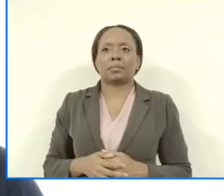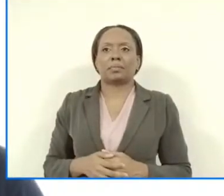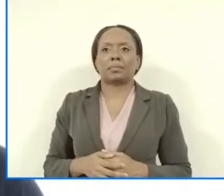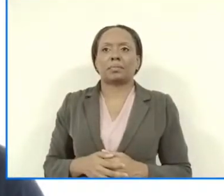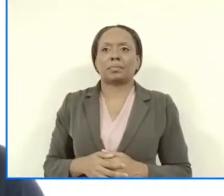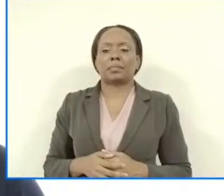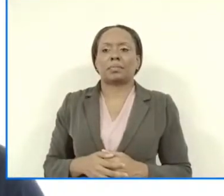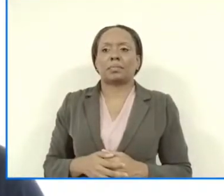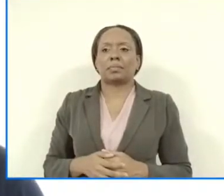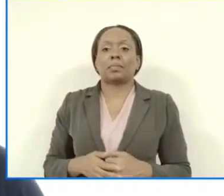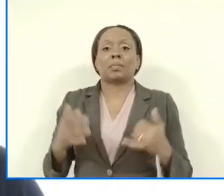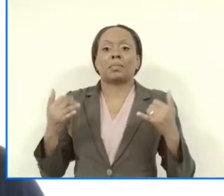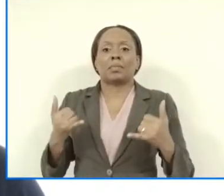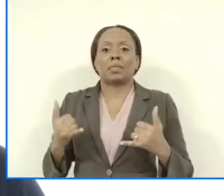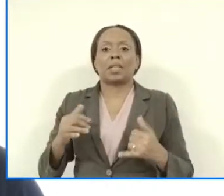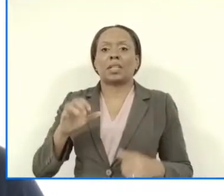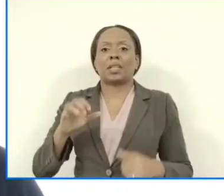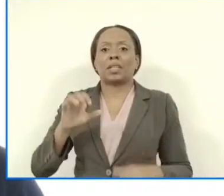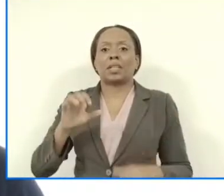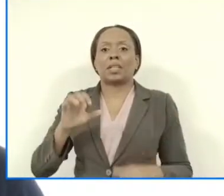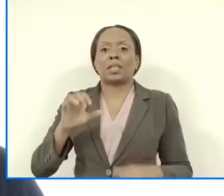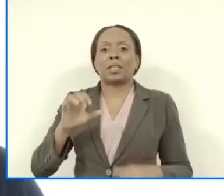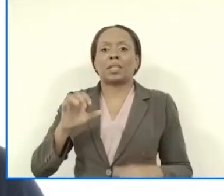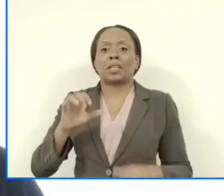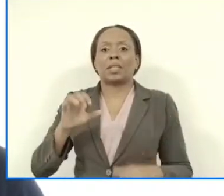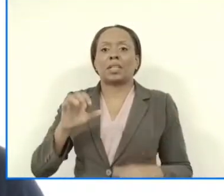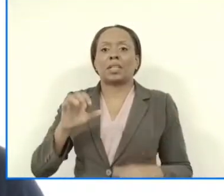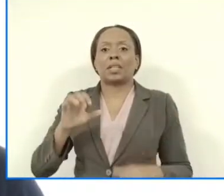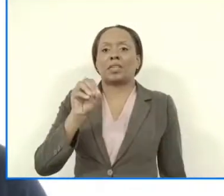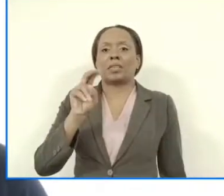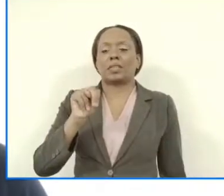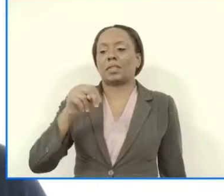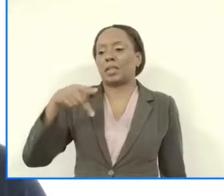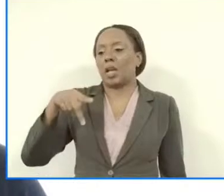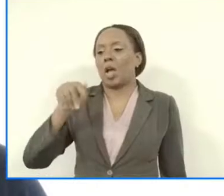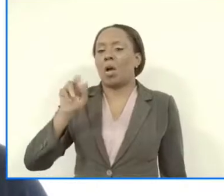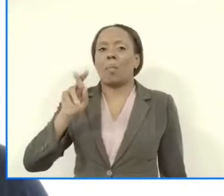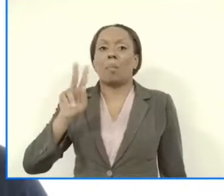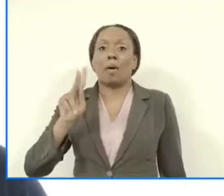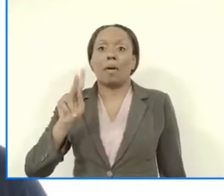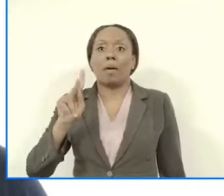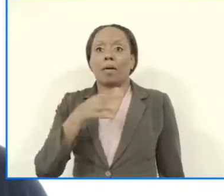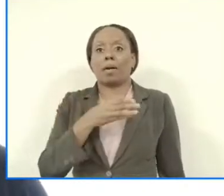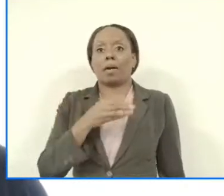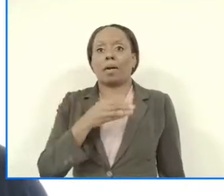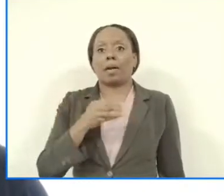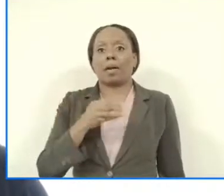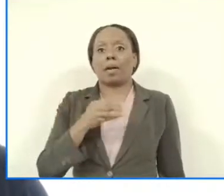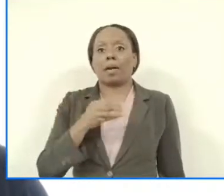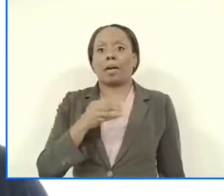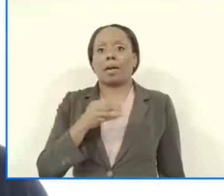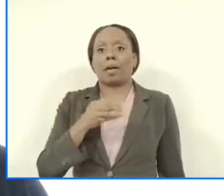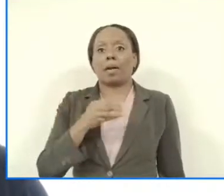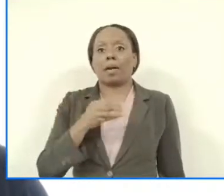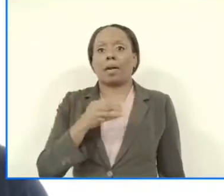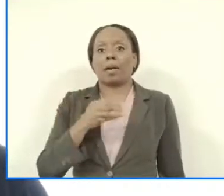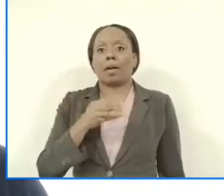we've restored Sheraton Park, Sandy Lane, Barbary Hill, Strathclyde, and in total that represents